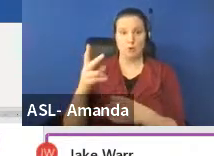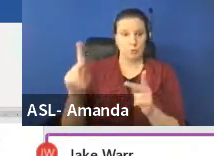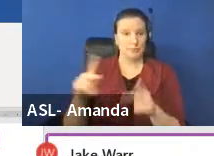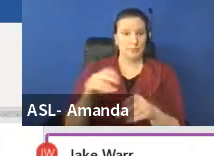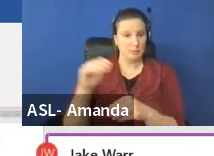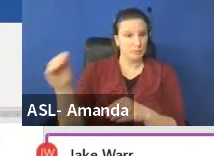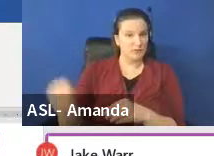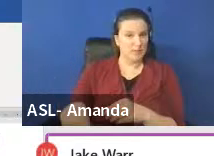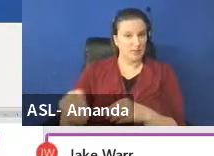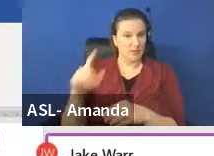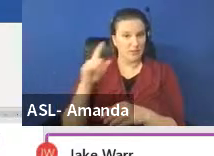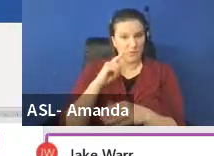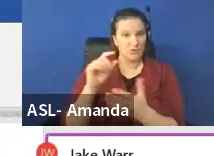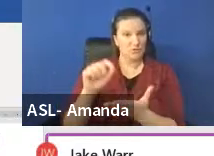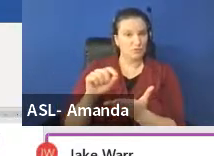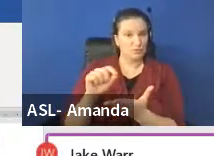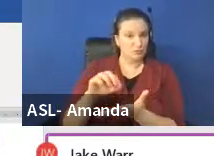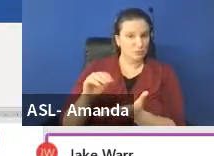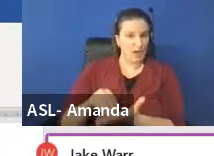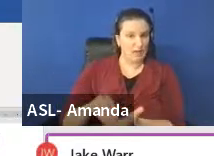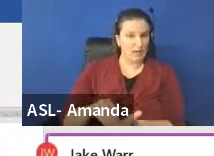those percentages for tracking?